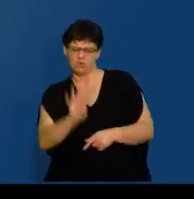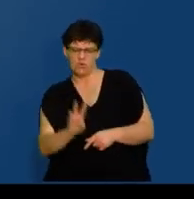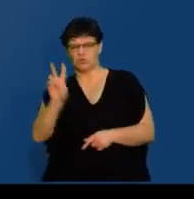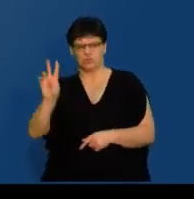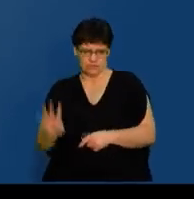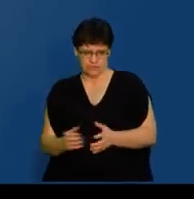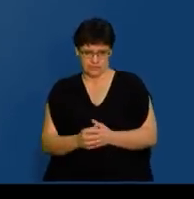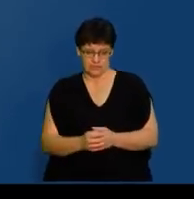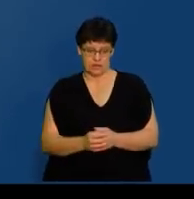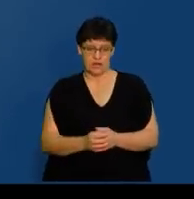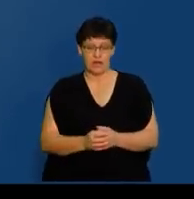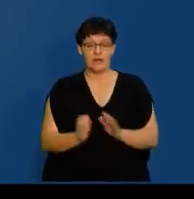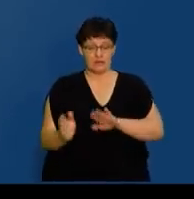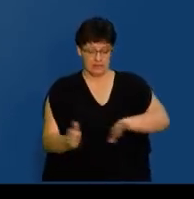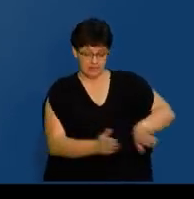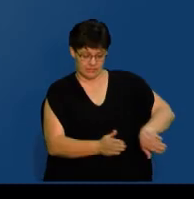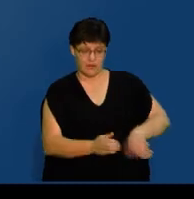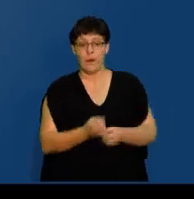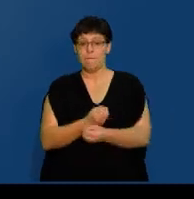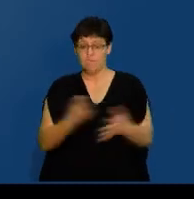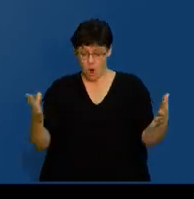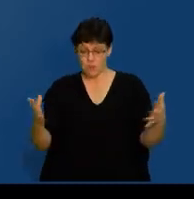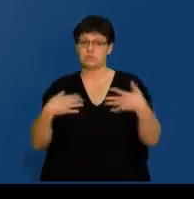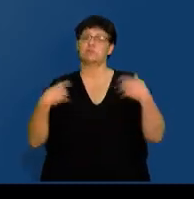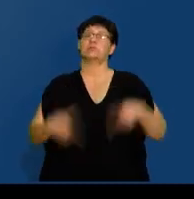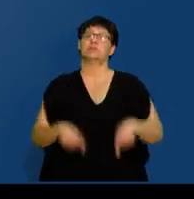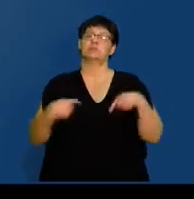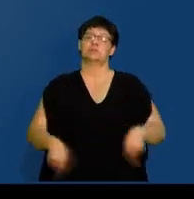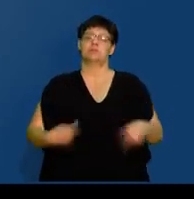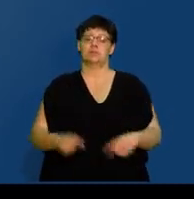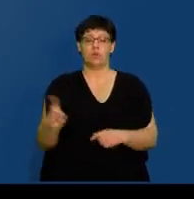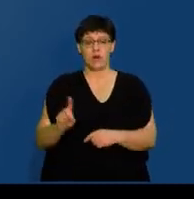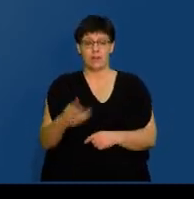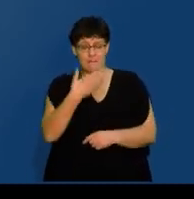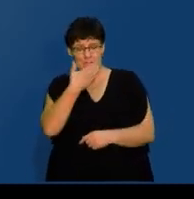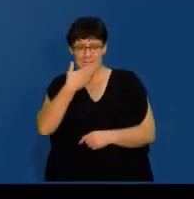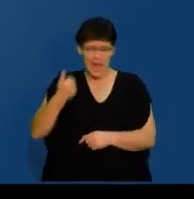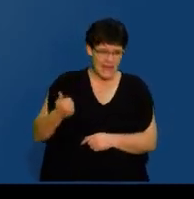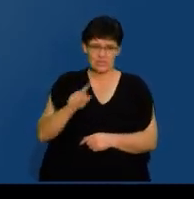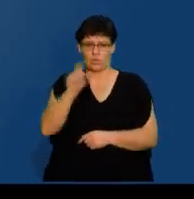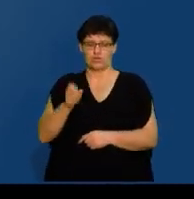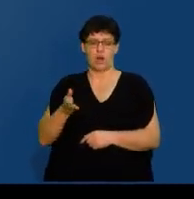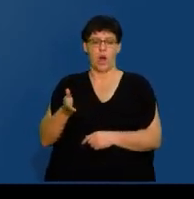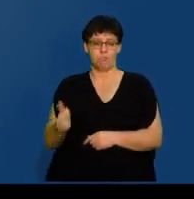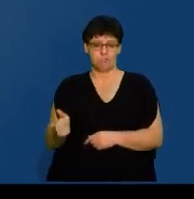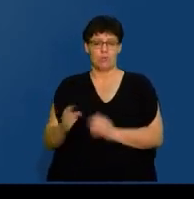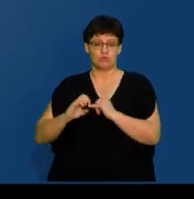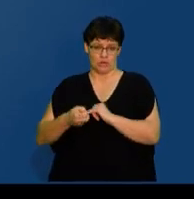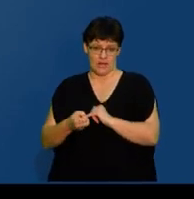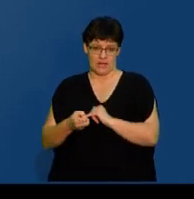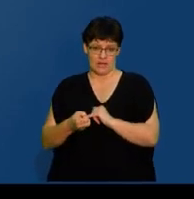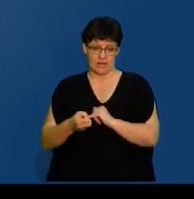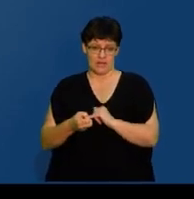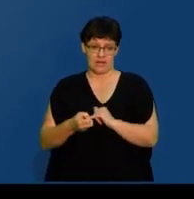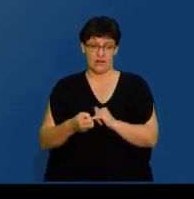Finally, the section that most of you dread, but I assure you it's probably the best question in the paper to attempt. And that is